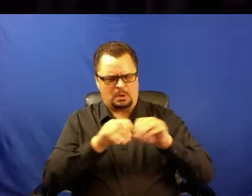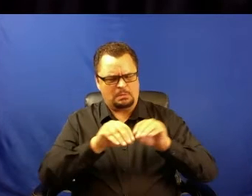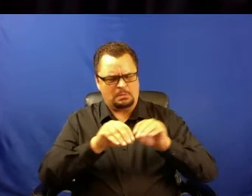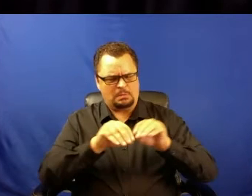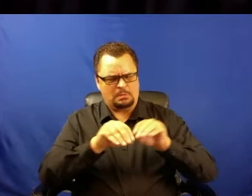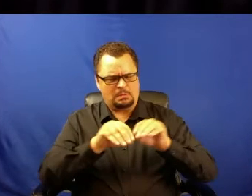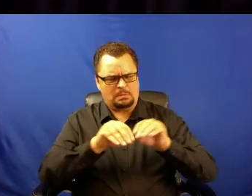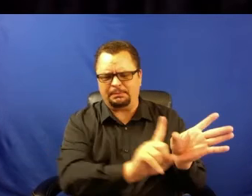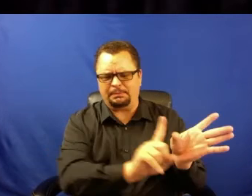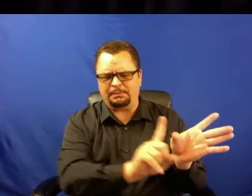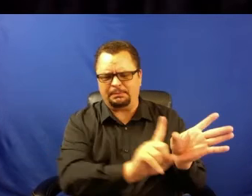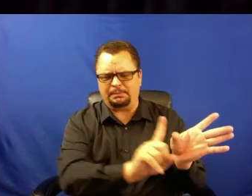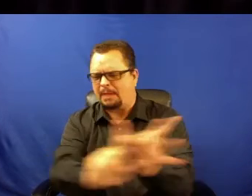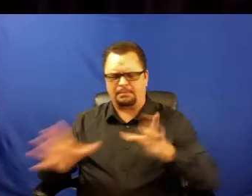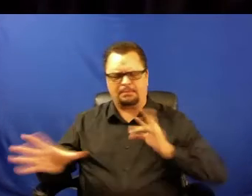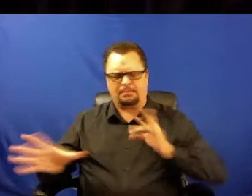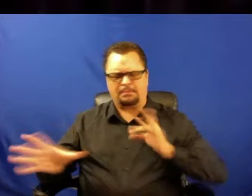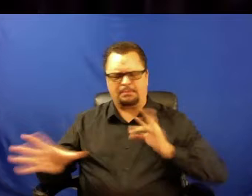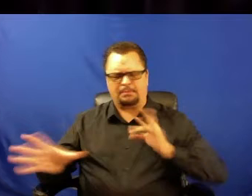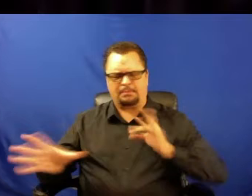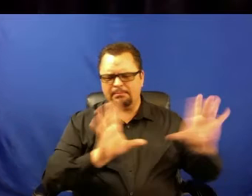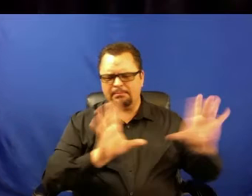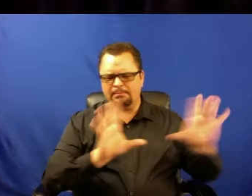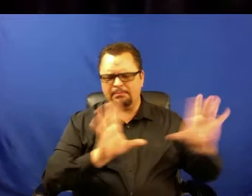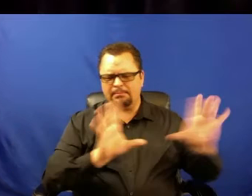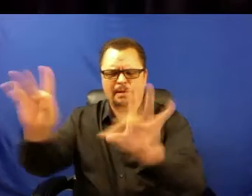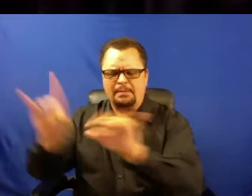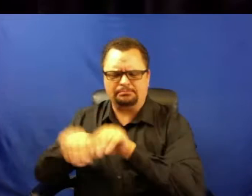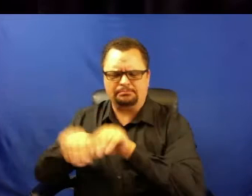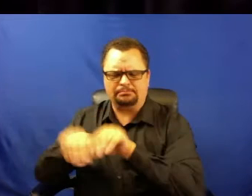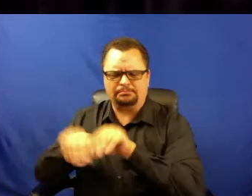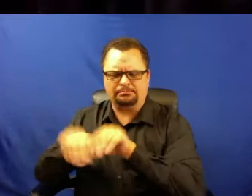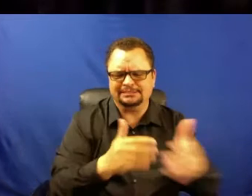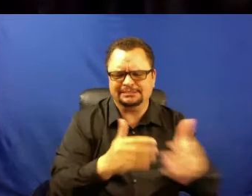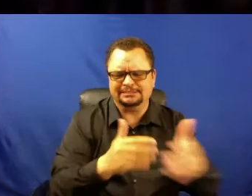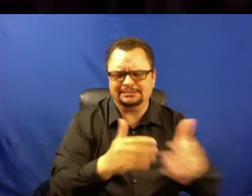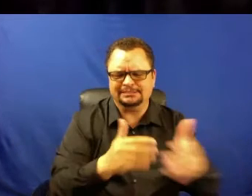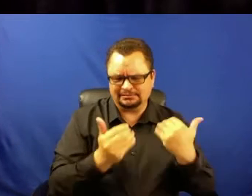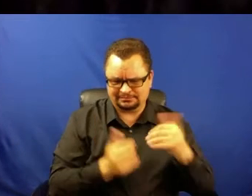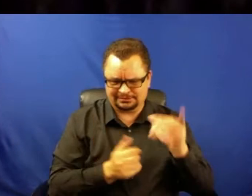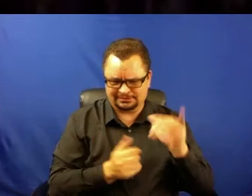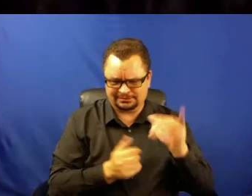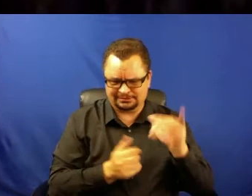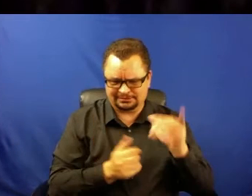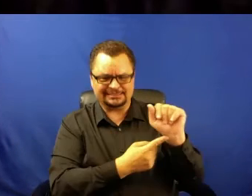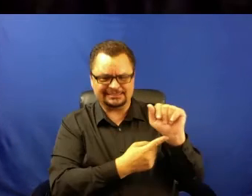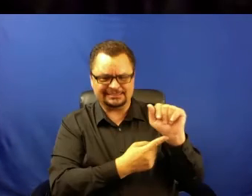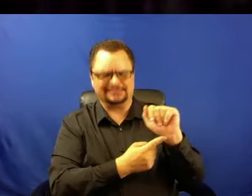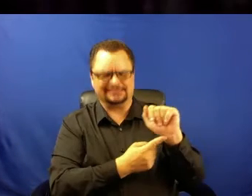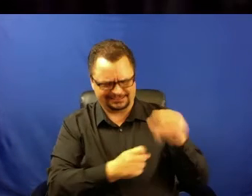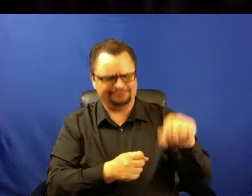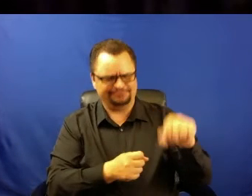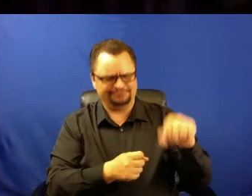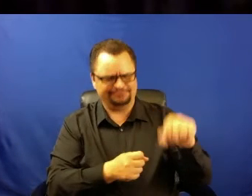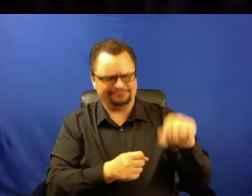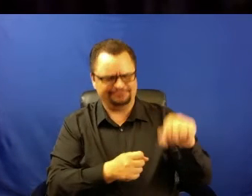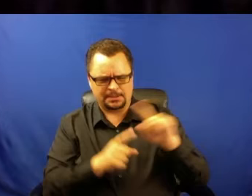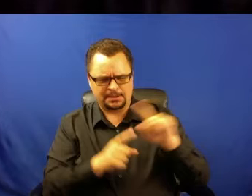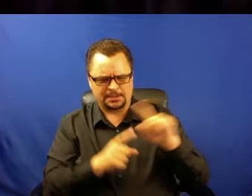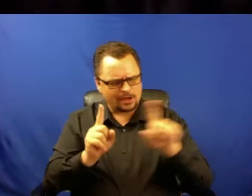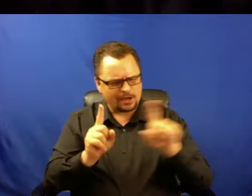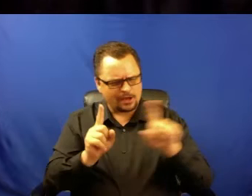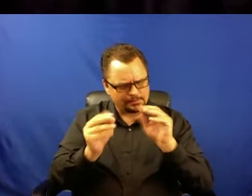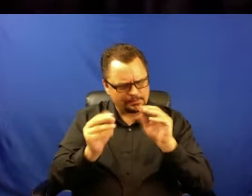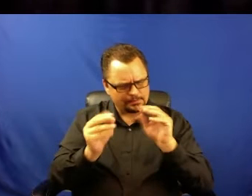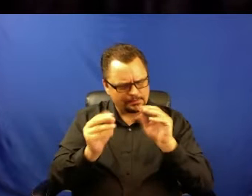the data, but just know that there's a lot to unpack here. I think the point is that, we are